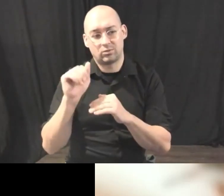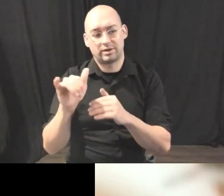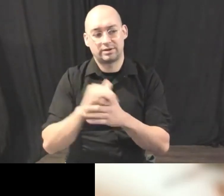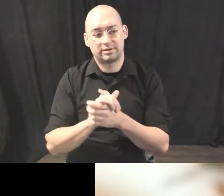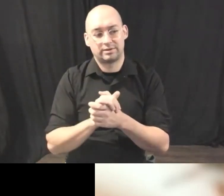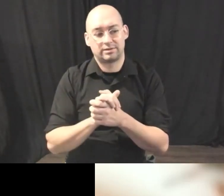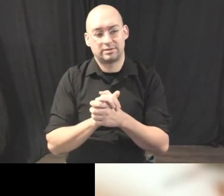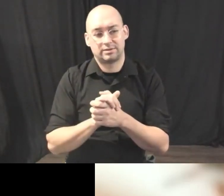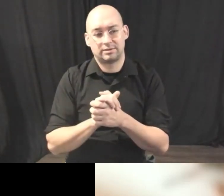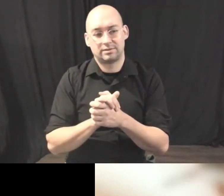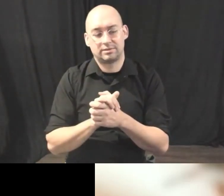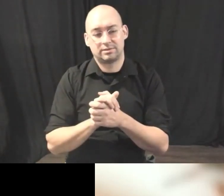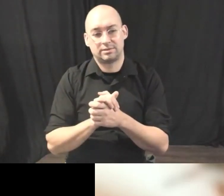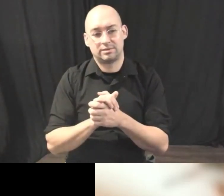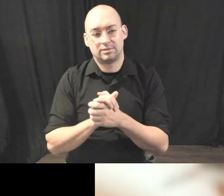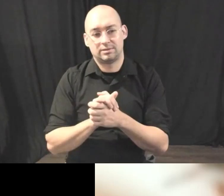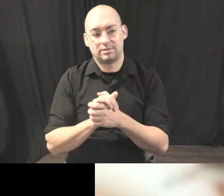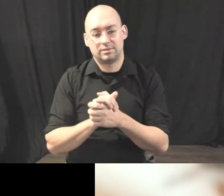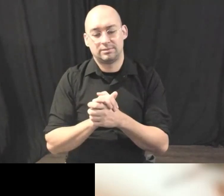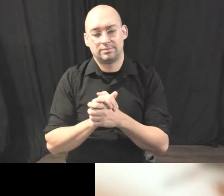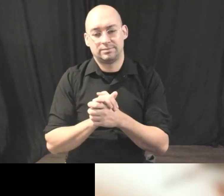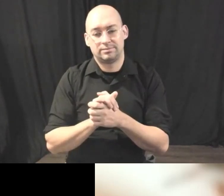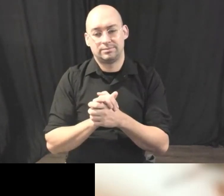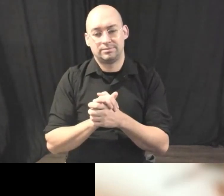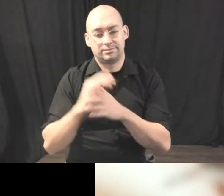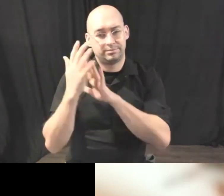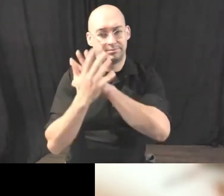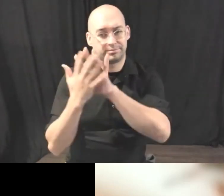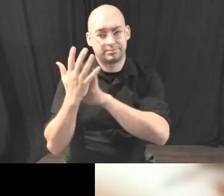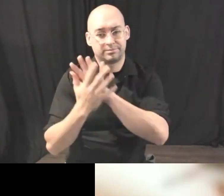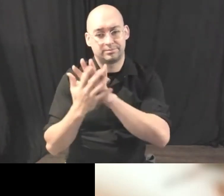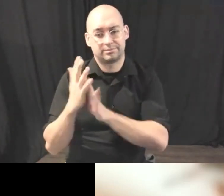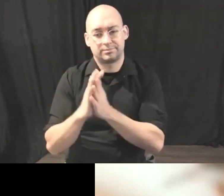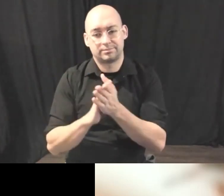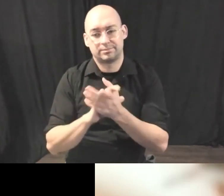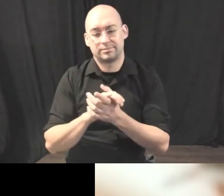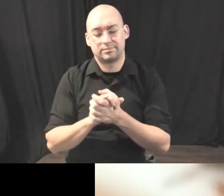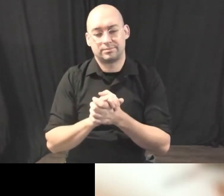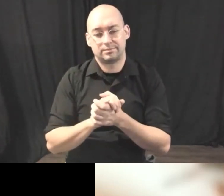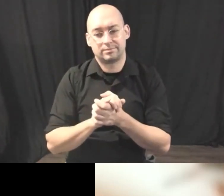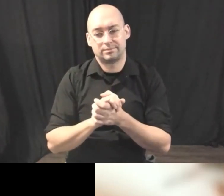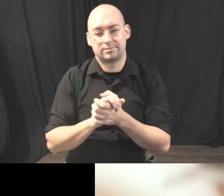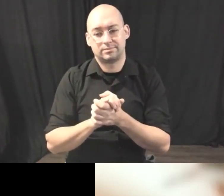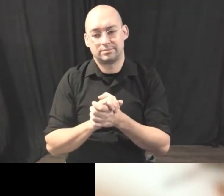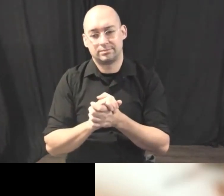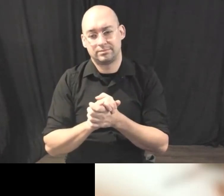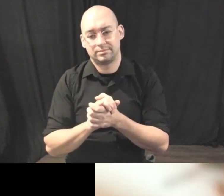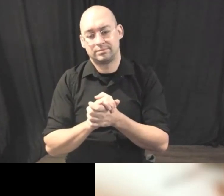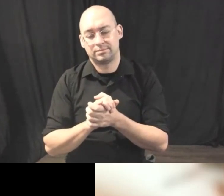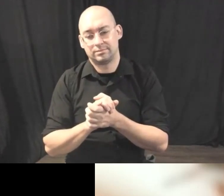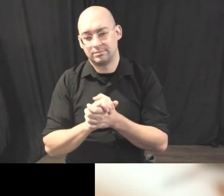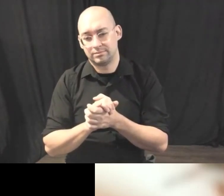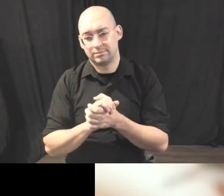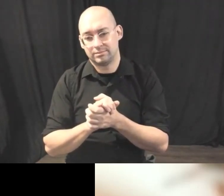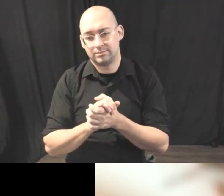all the difference. Preventing homelessness. So I just want to note that that is coming up in that platform. Thank you. And